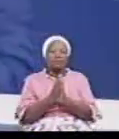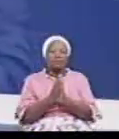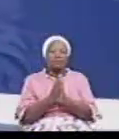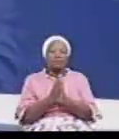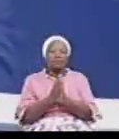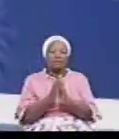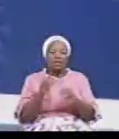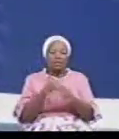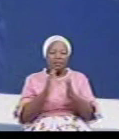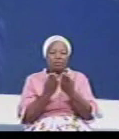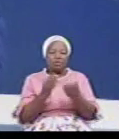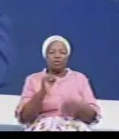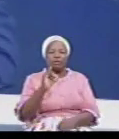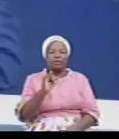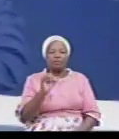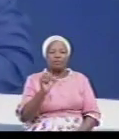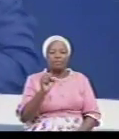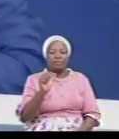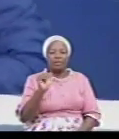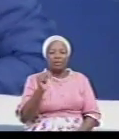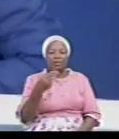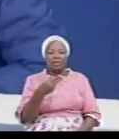Isaiah chapter 42